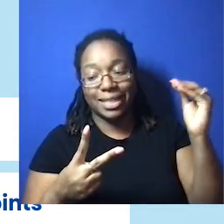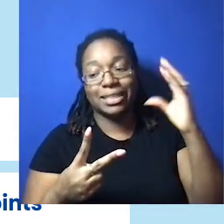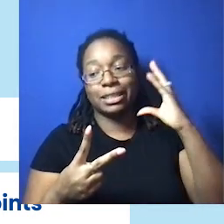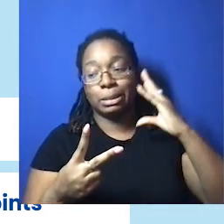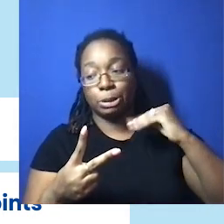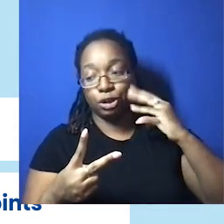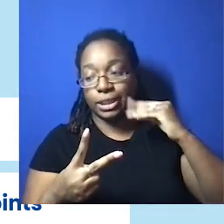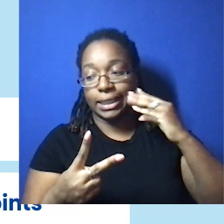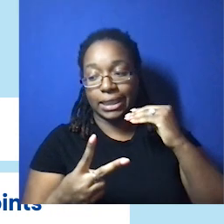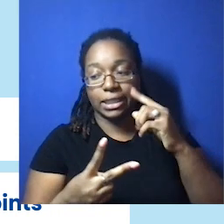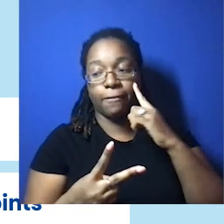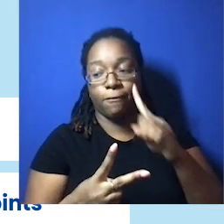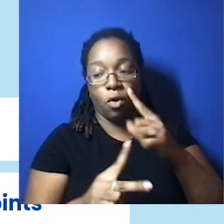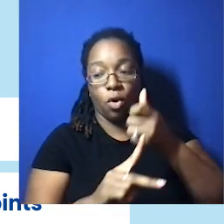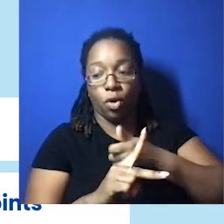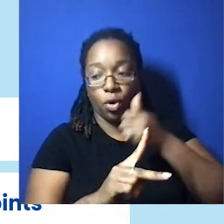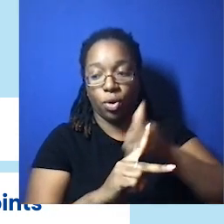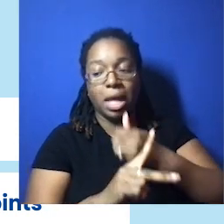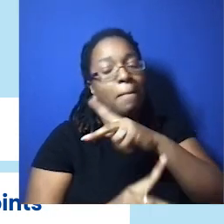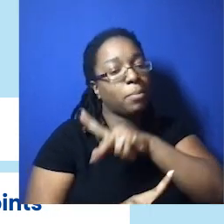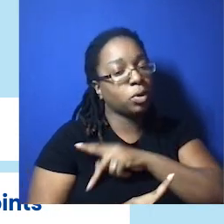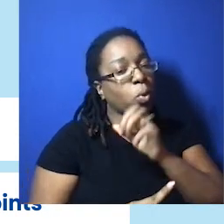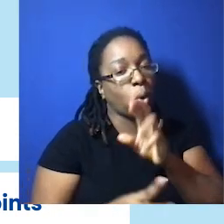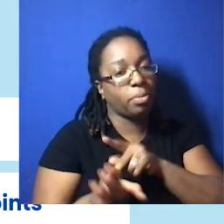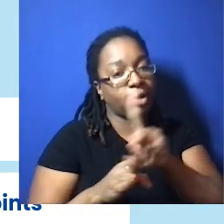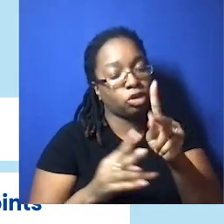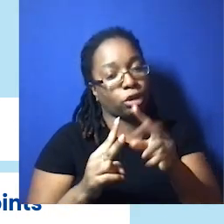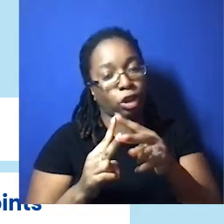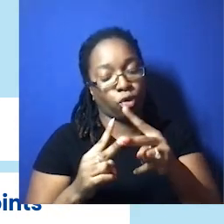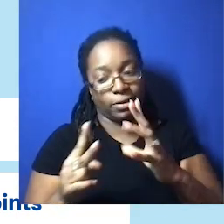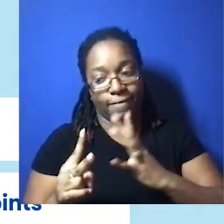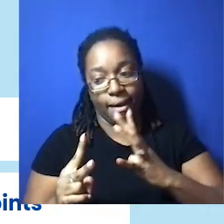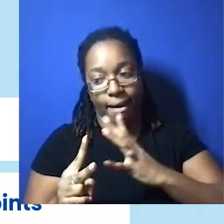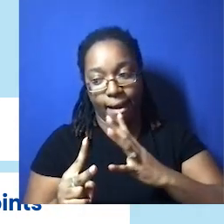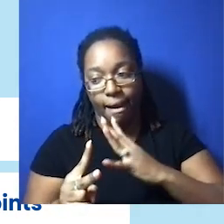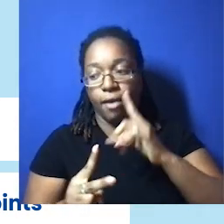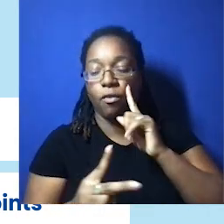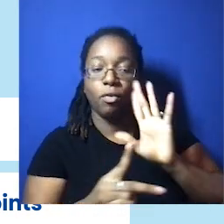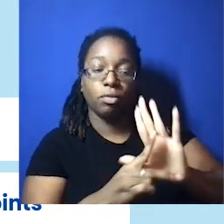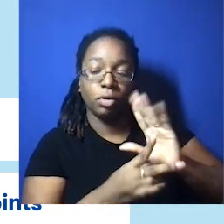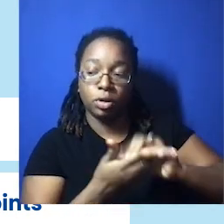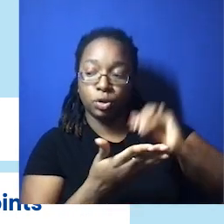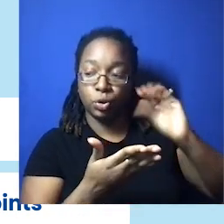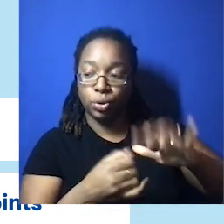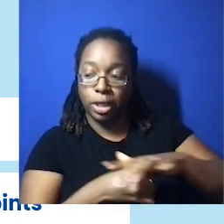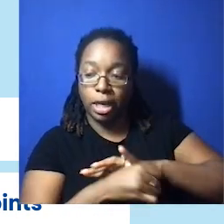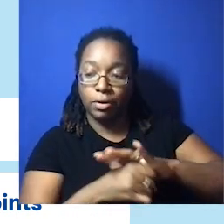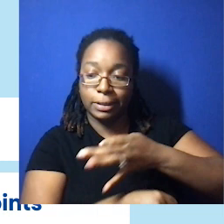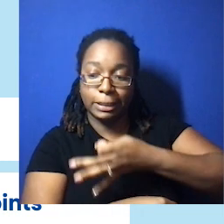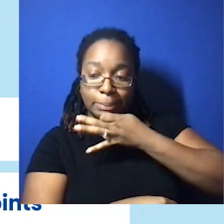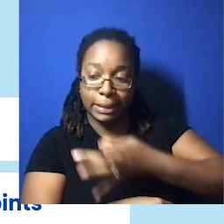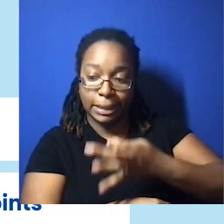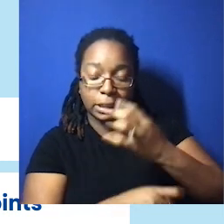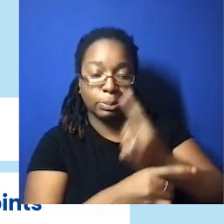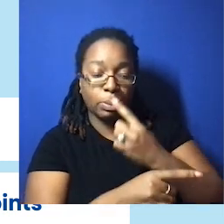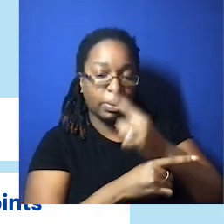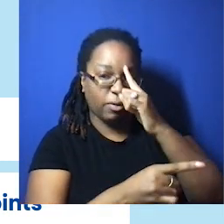and experiences, personal or professional, in the student's areas of expertise are appropriate to the career